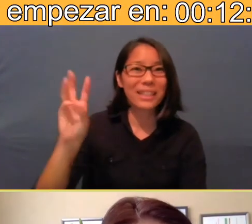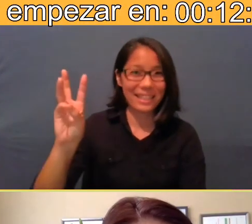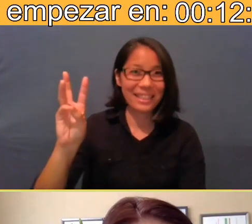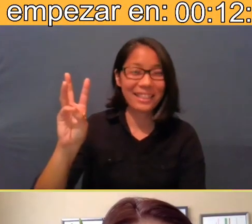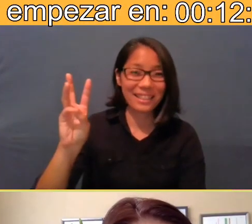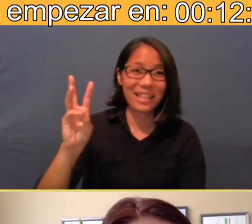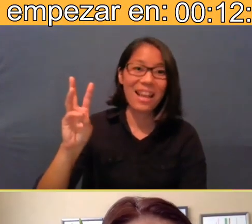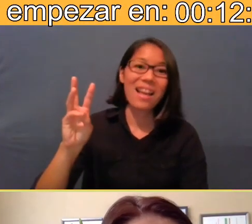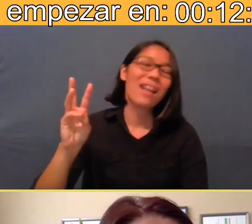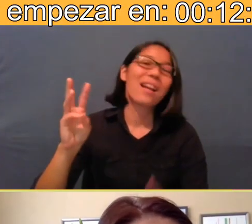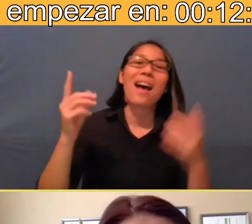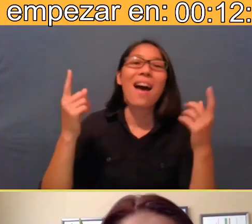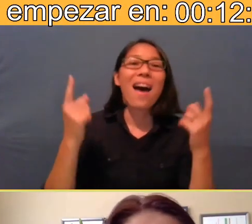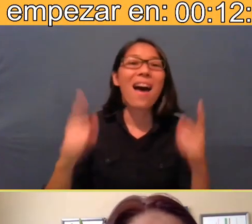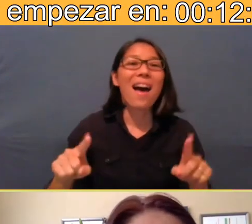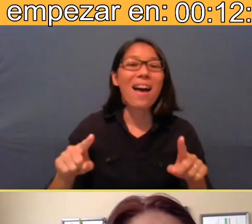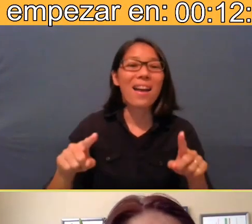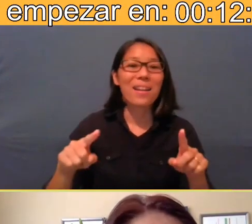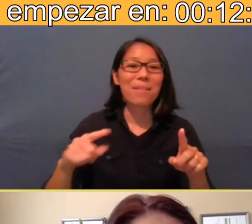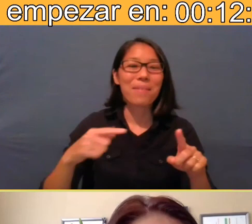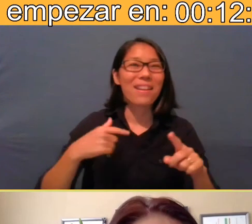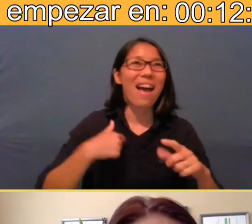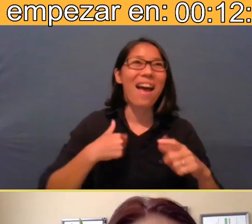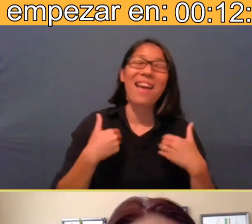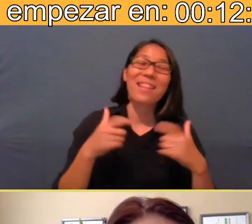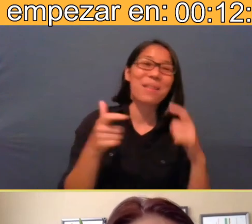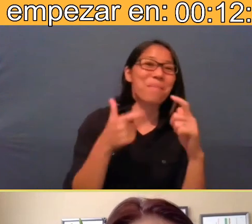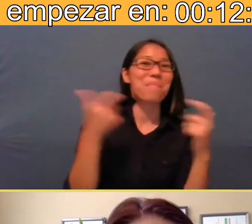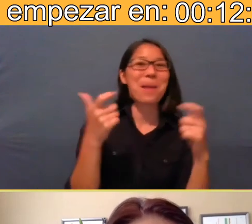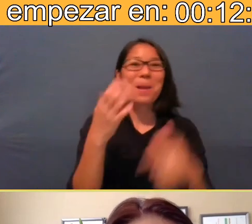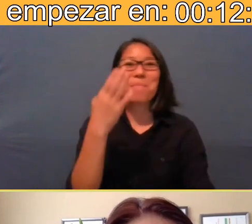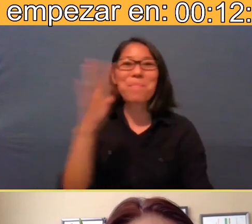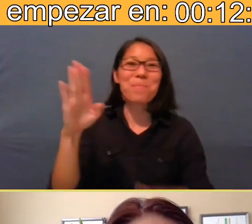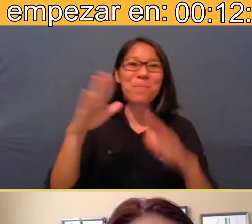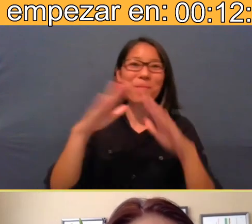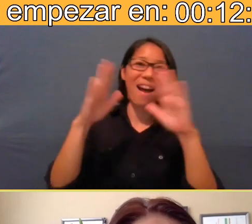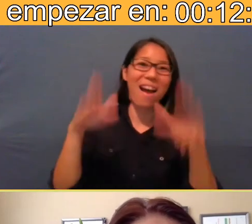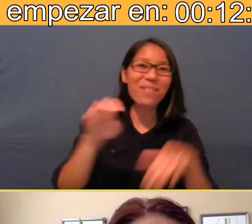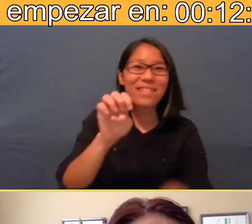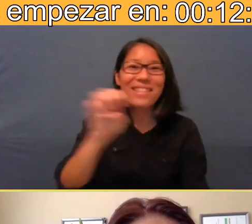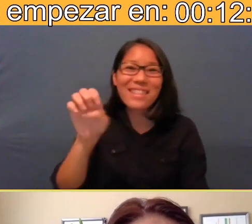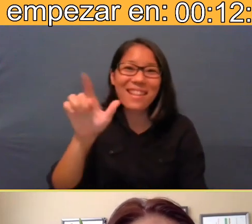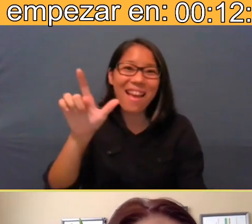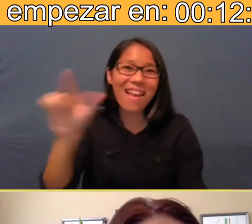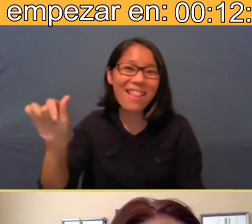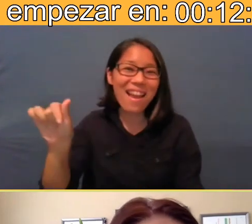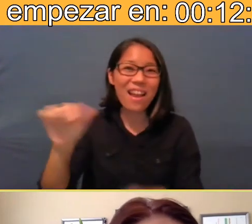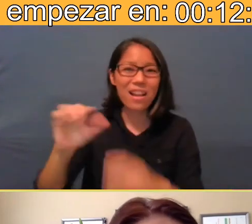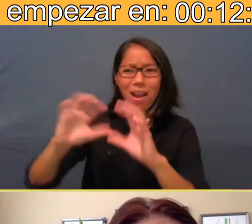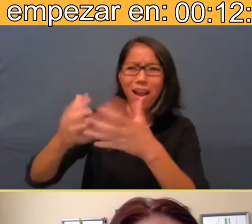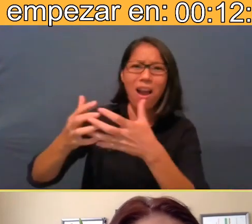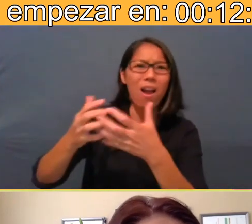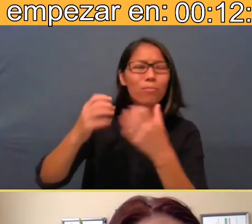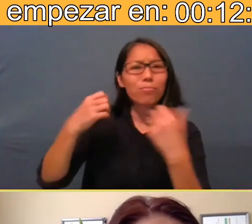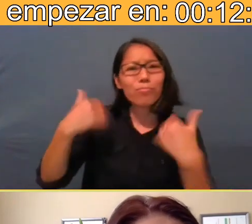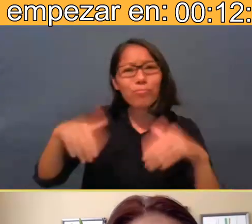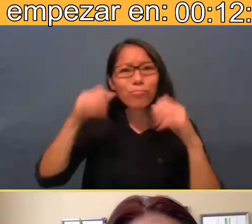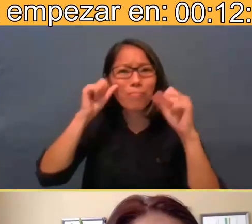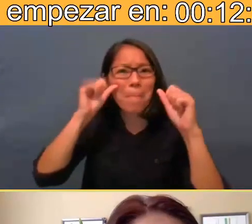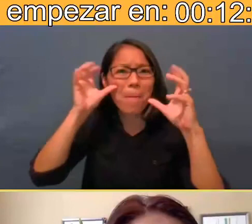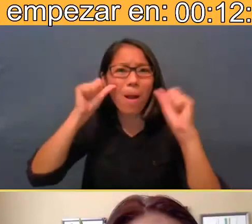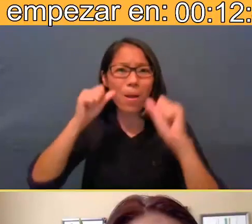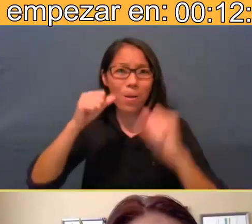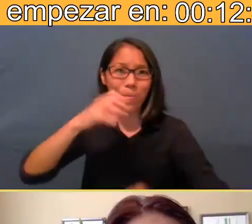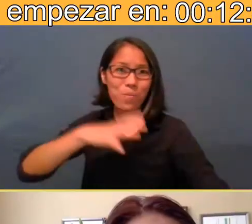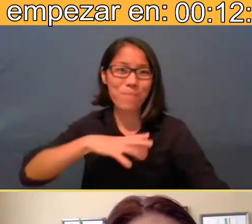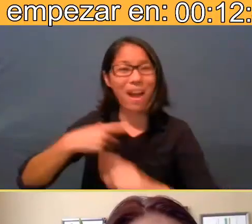to land in this big blue house in East Los Angeles with a group of incredible women. I was renting